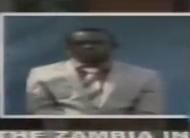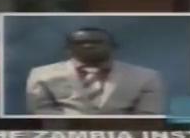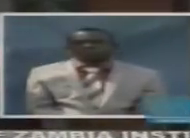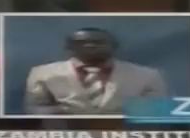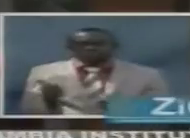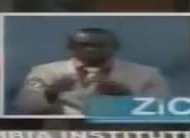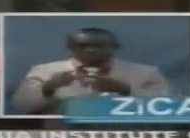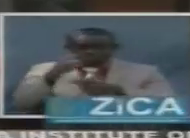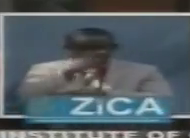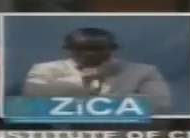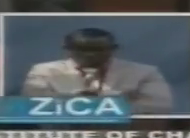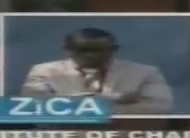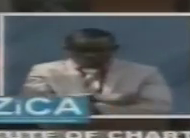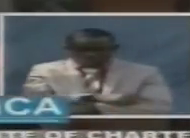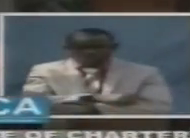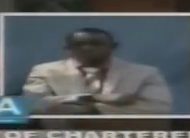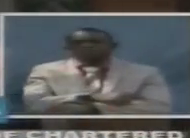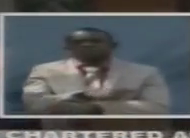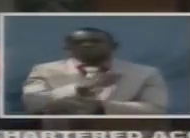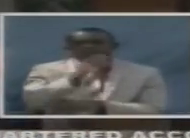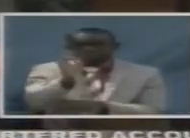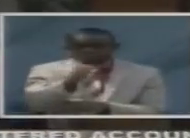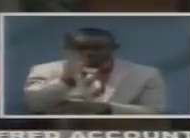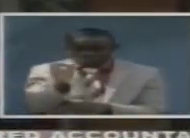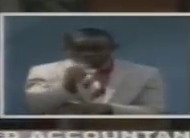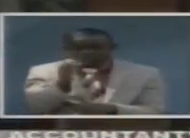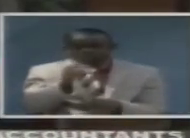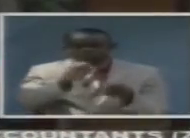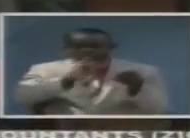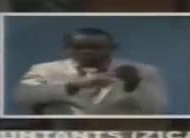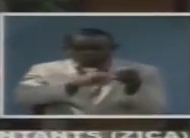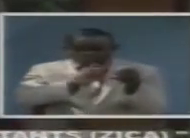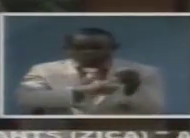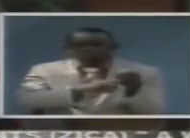presented to the National Assembly in September